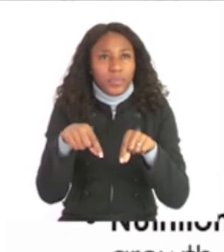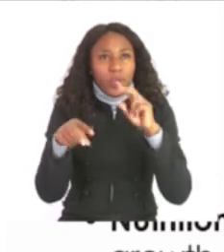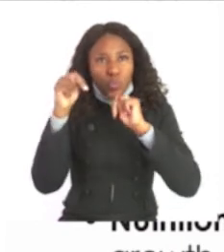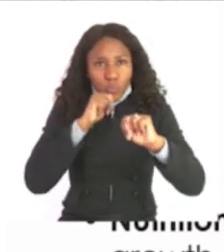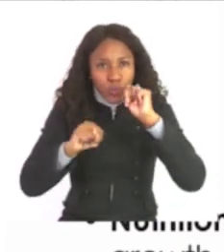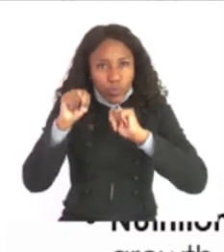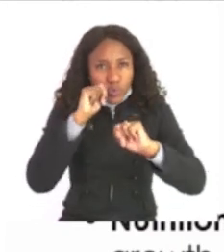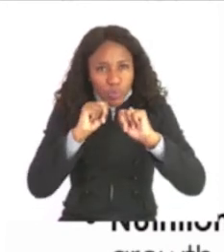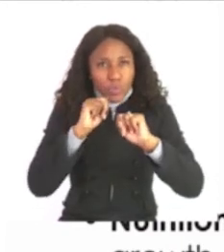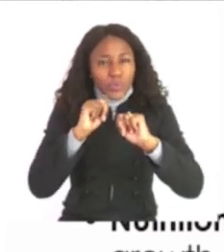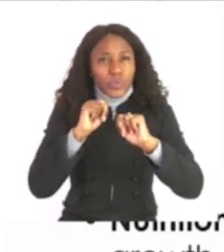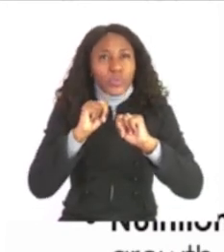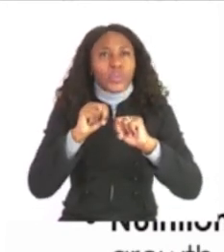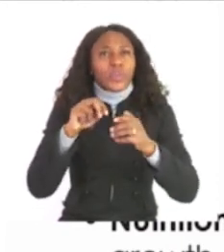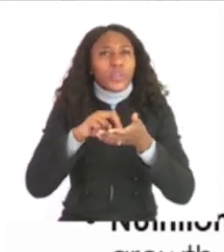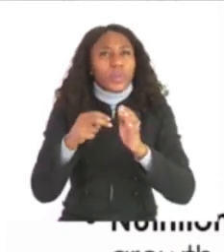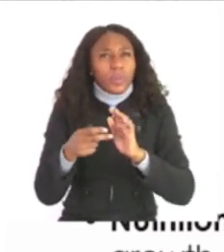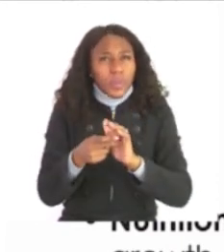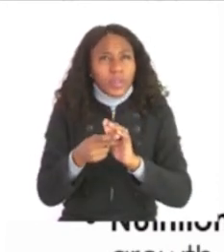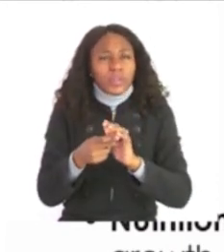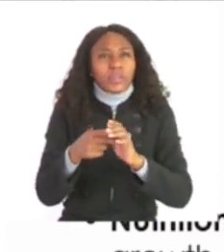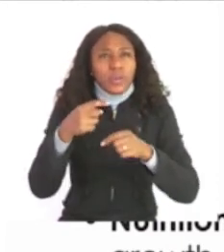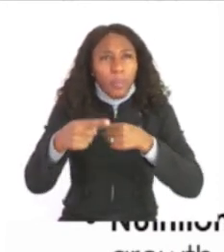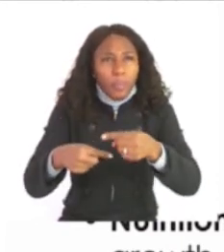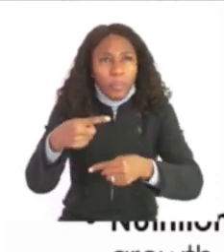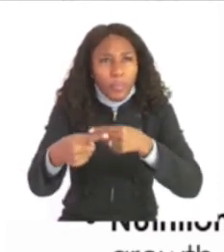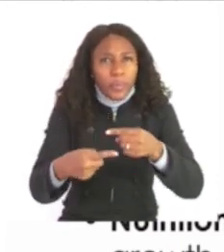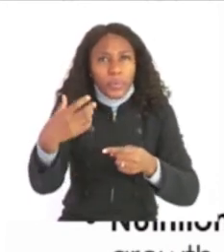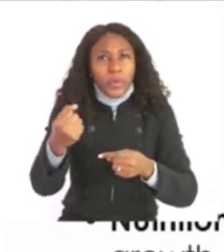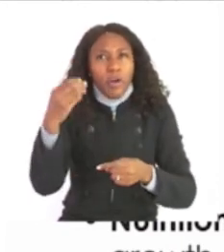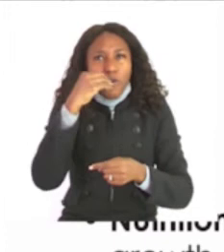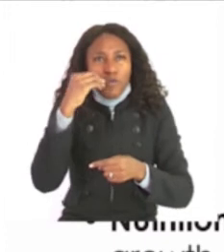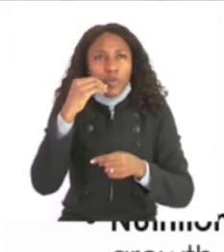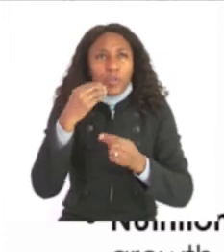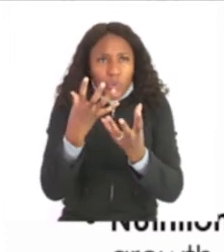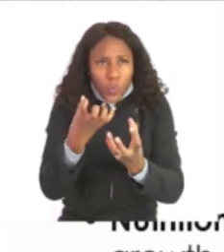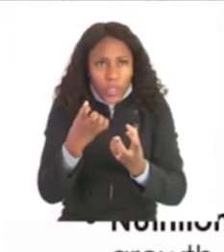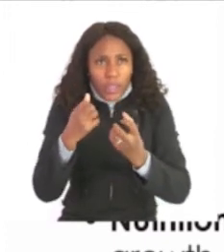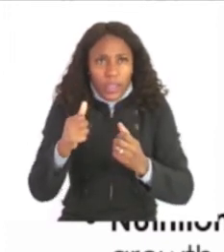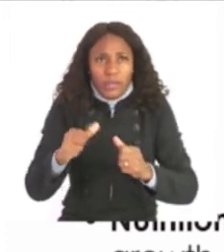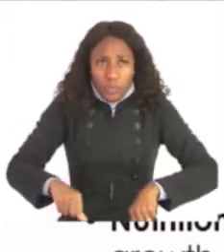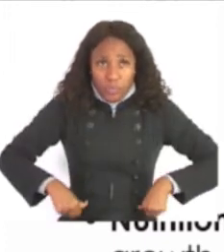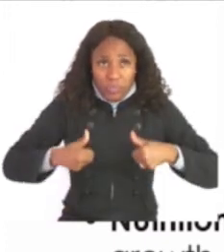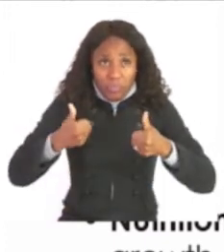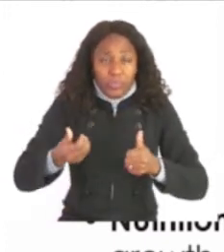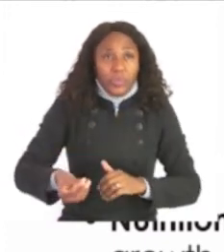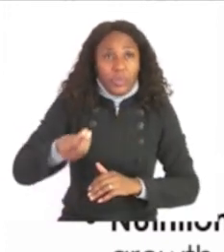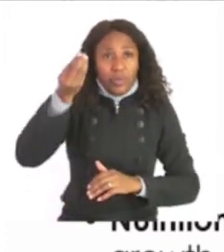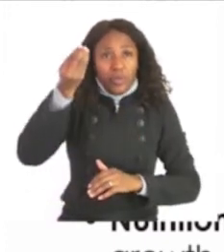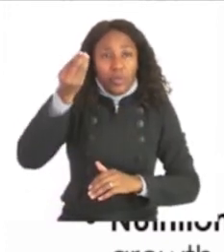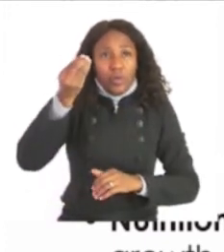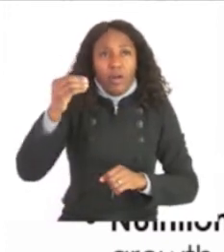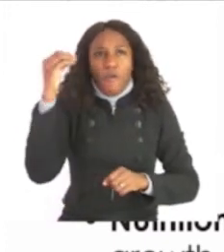nutrition. This is the process of getting the food necessary for health and growth. Balanced